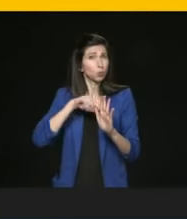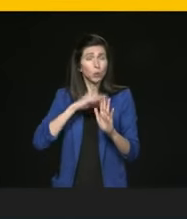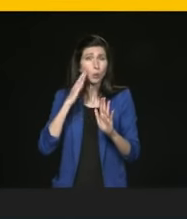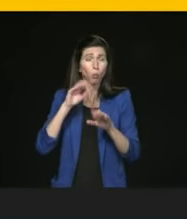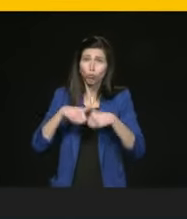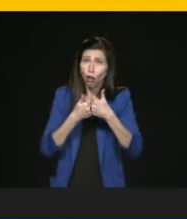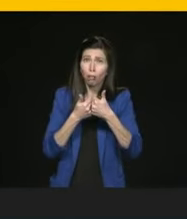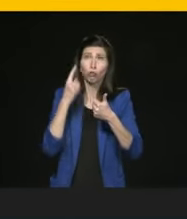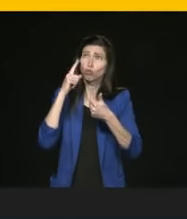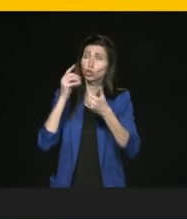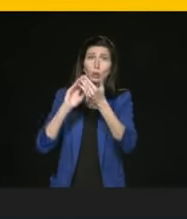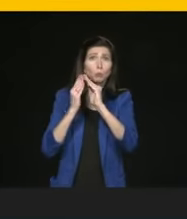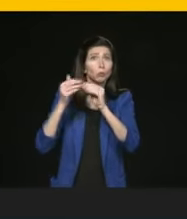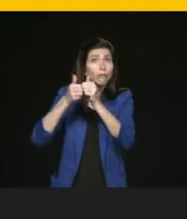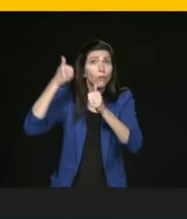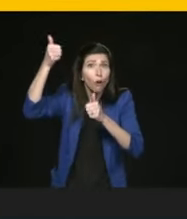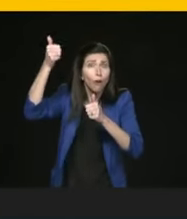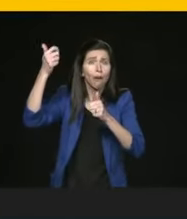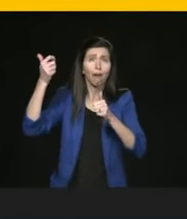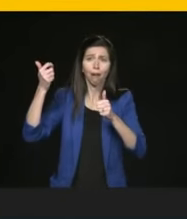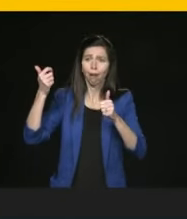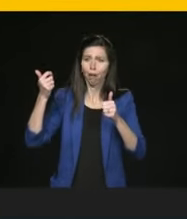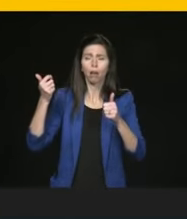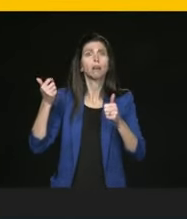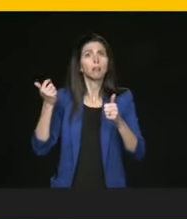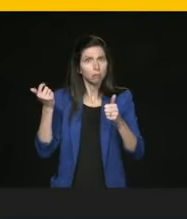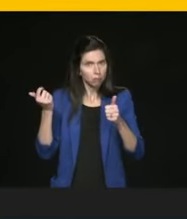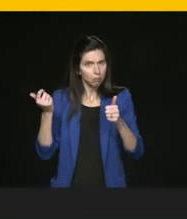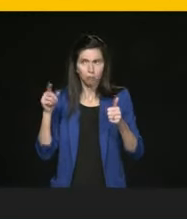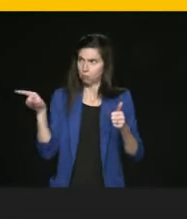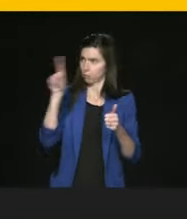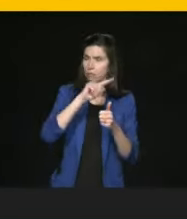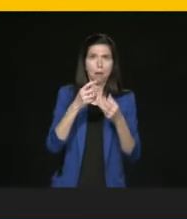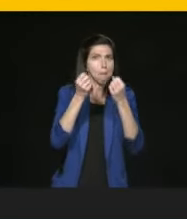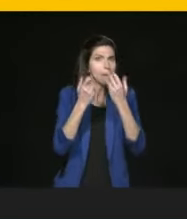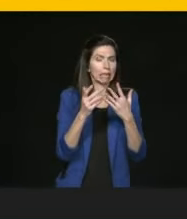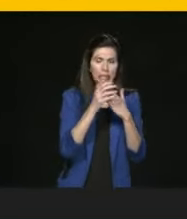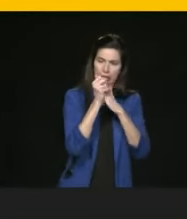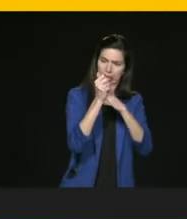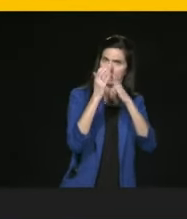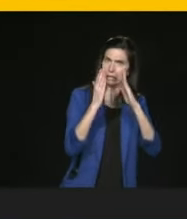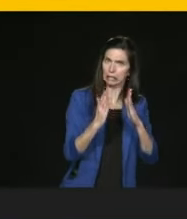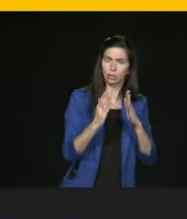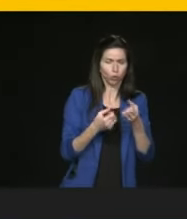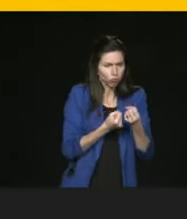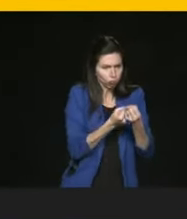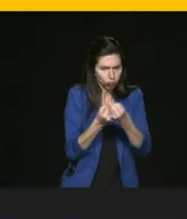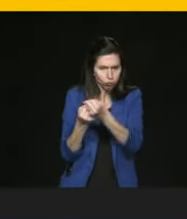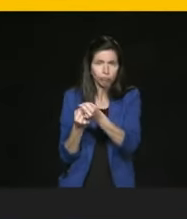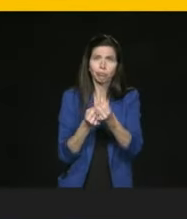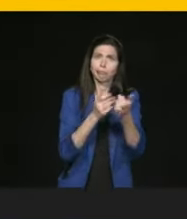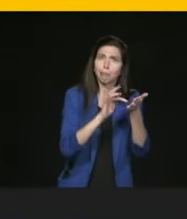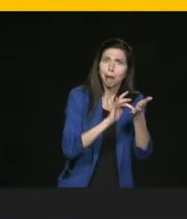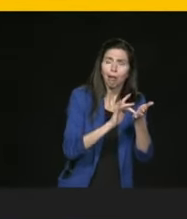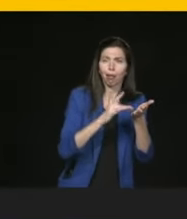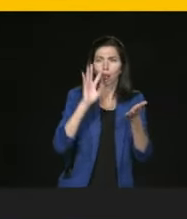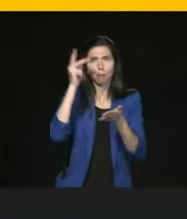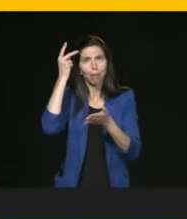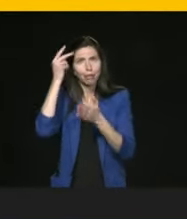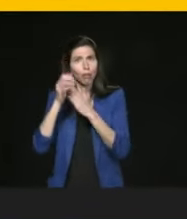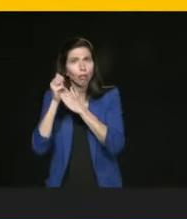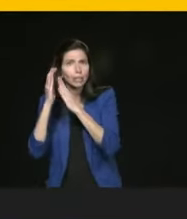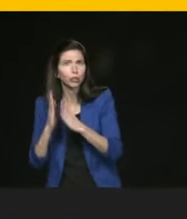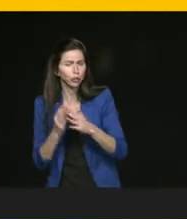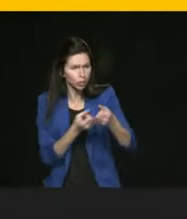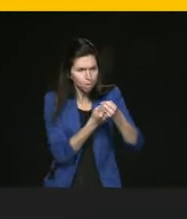taken by the leadership, medical and political, in communities, learning from the experience and being in a position to take act of what's gone